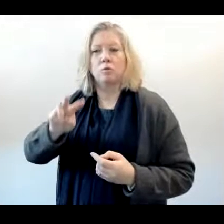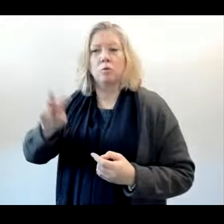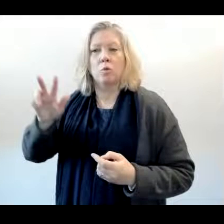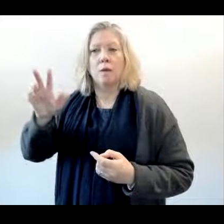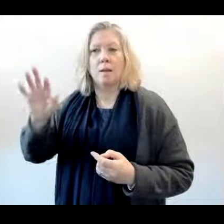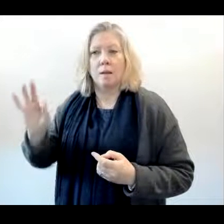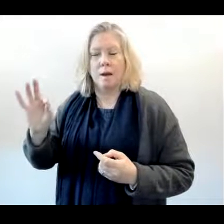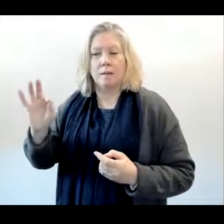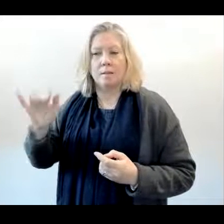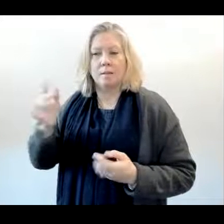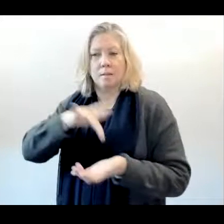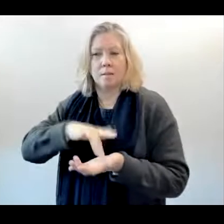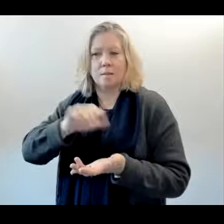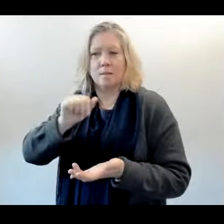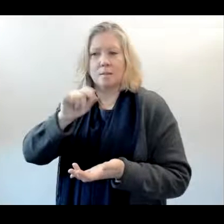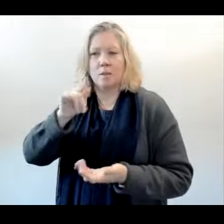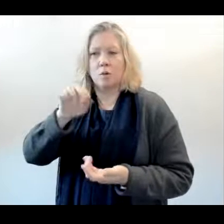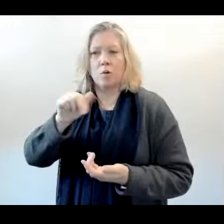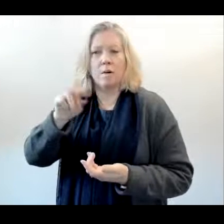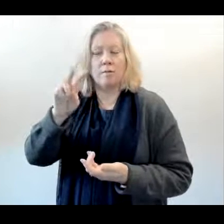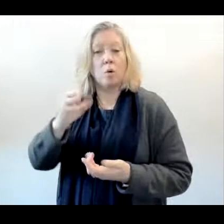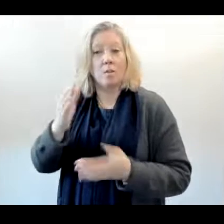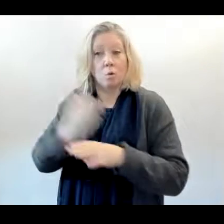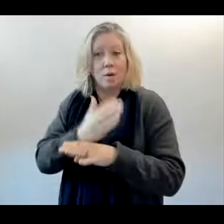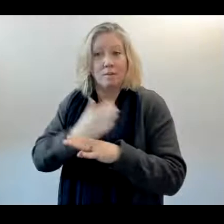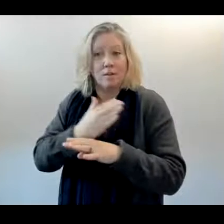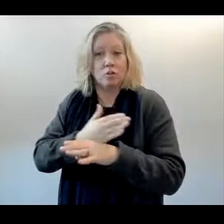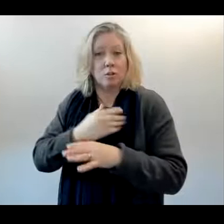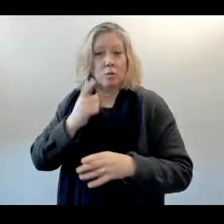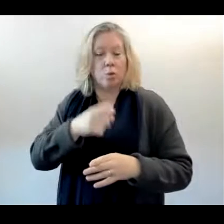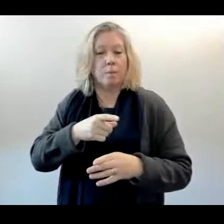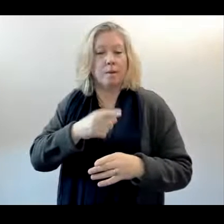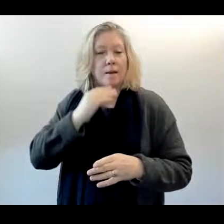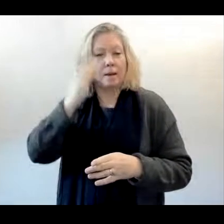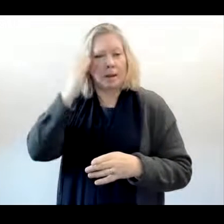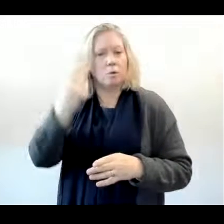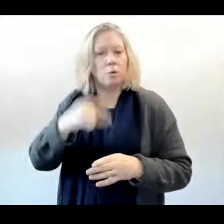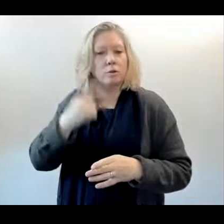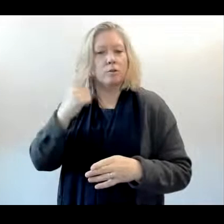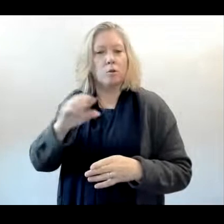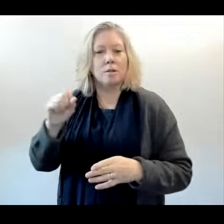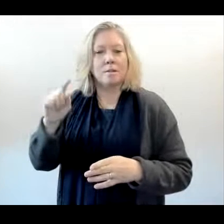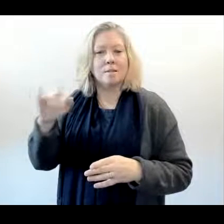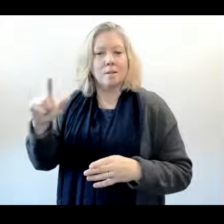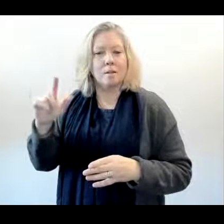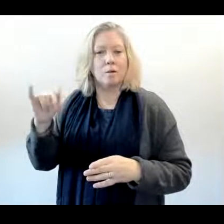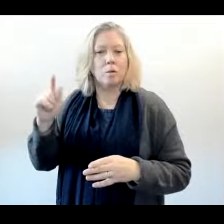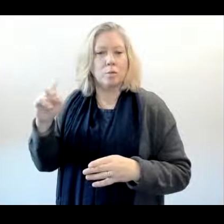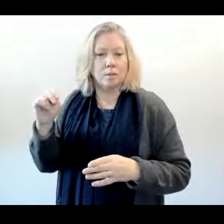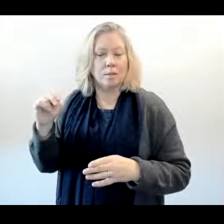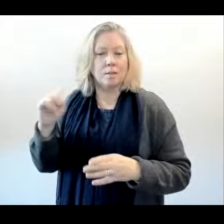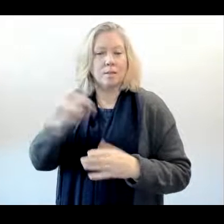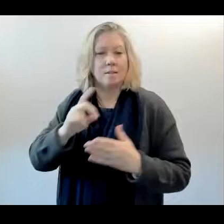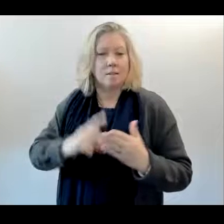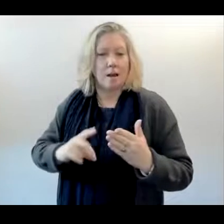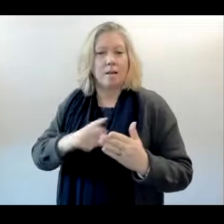Avenue, respectively. The renovations will serve as the new headquarters for Studio Volsi Design and Development, which is also a woman and